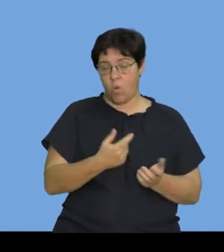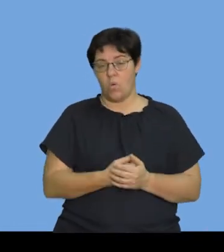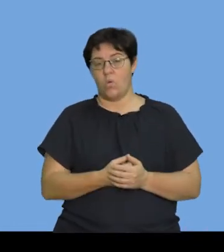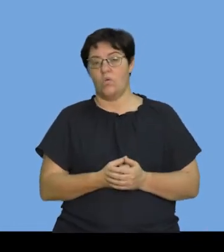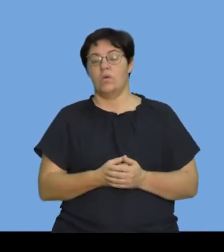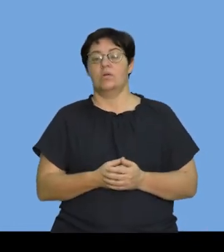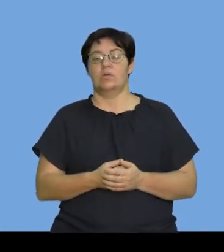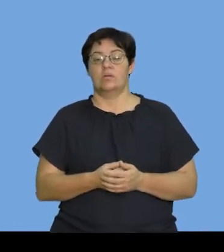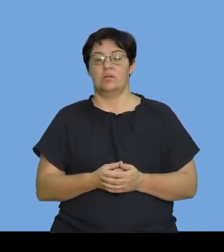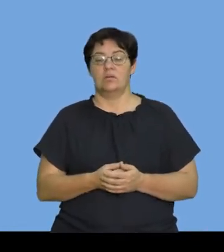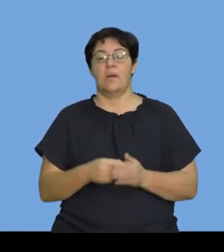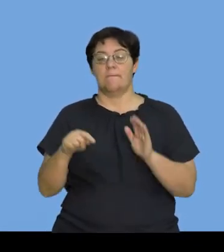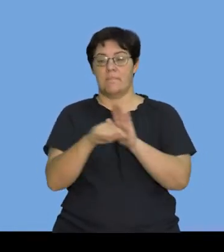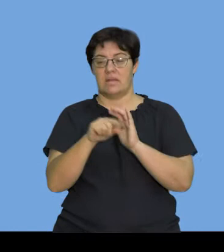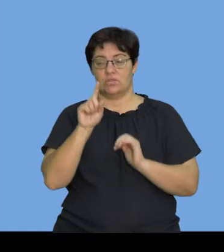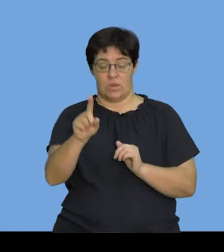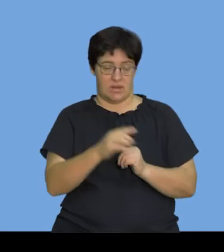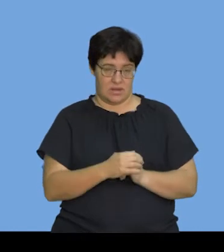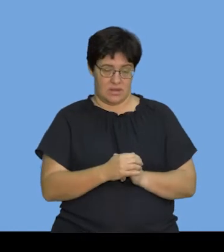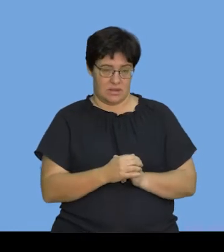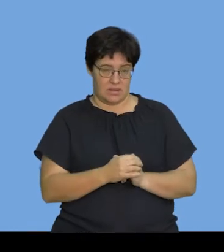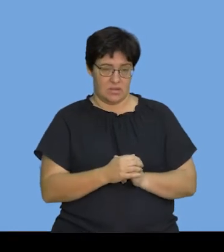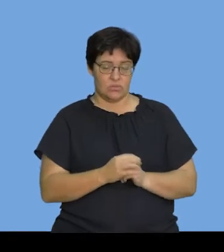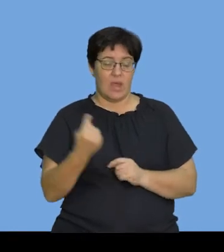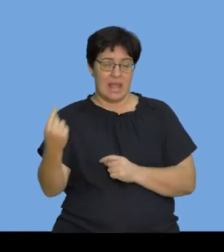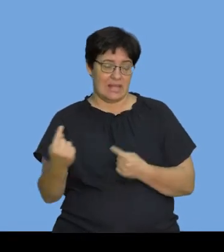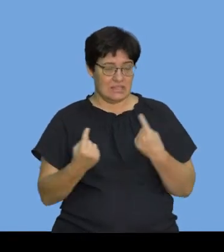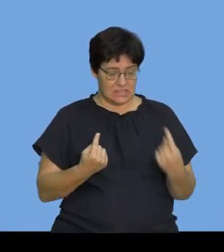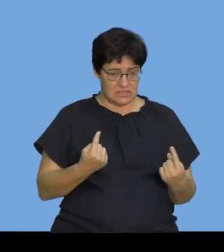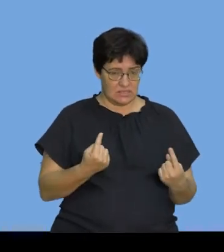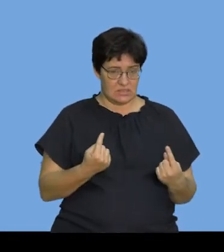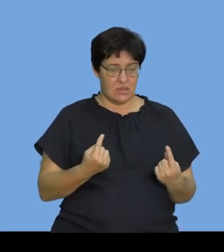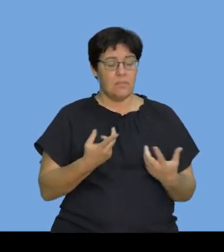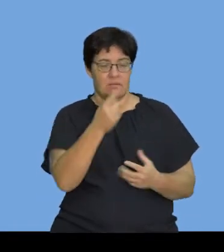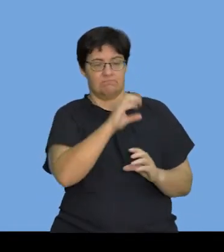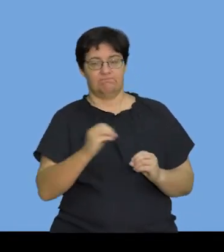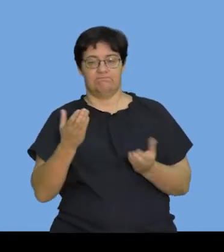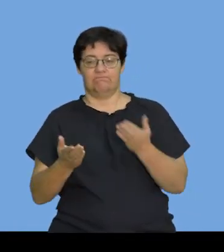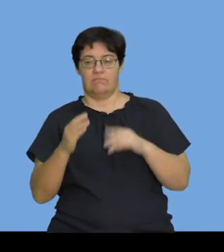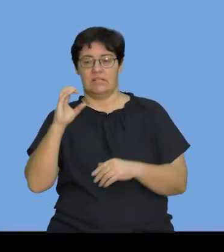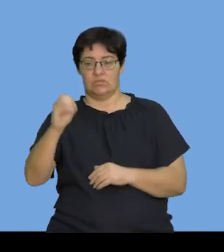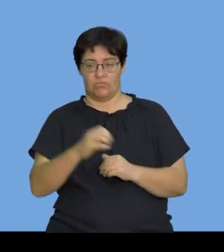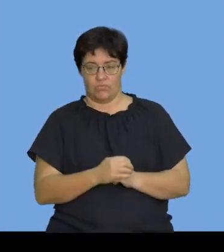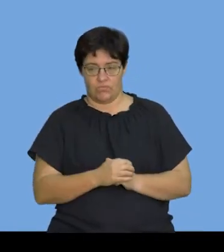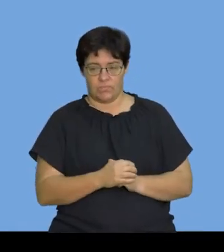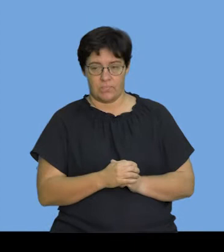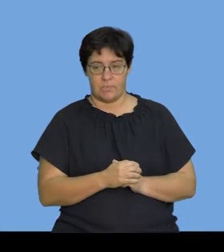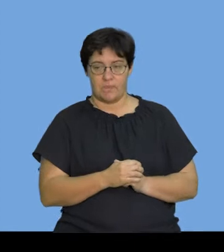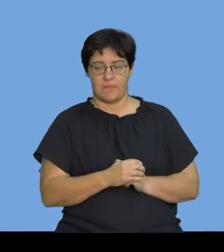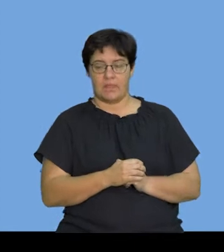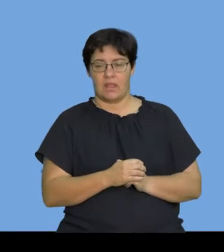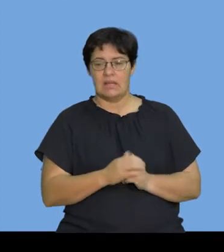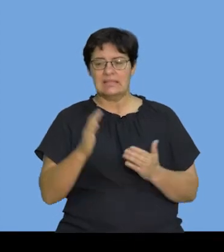to minus 1, right? Remember, I'm going to take each bracket, equate it to 0, and then I solve from there. But some